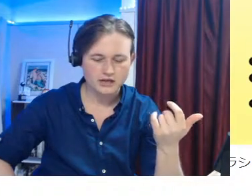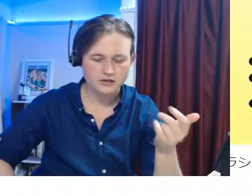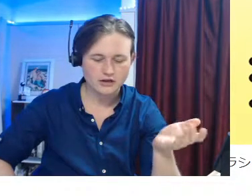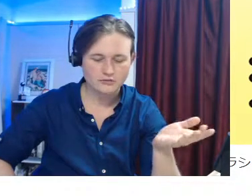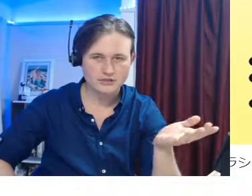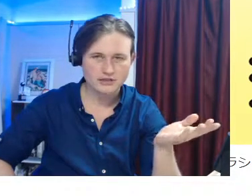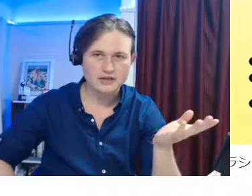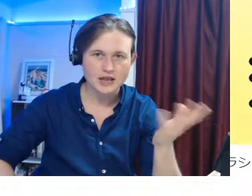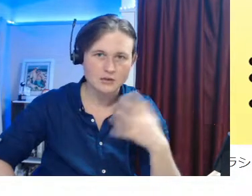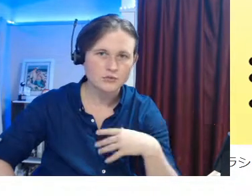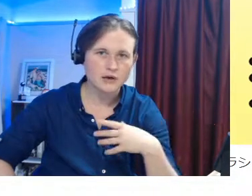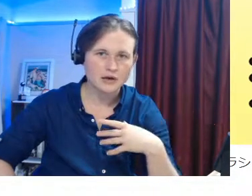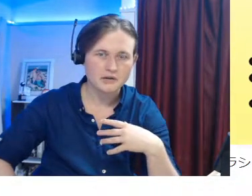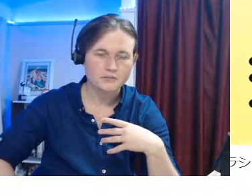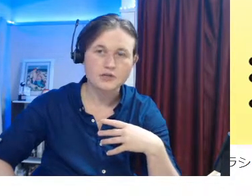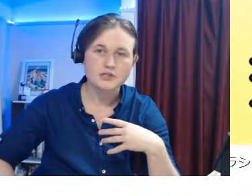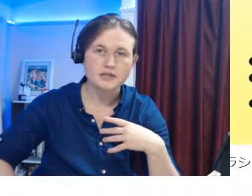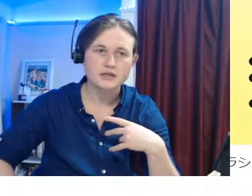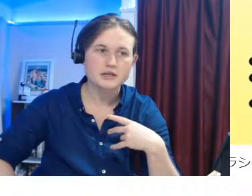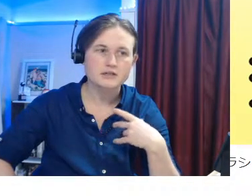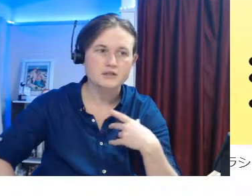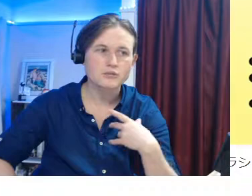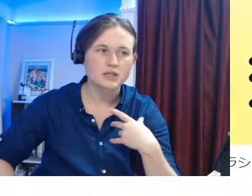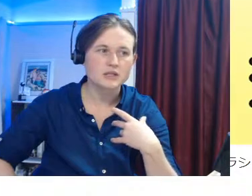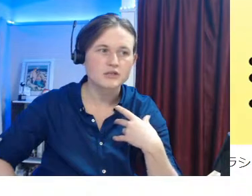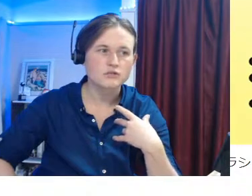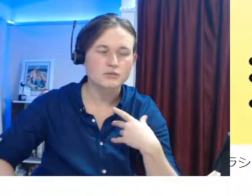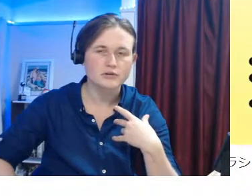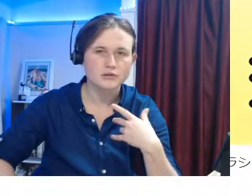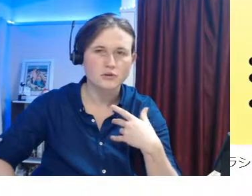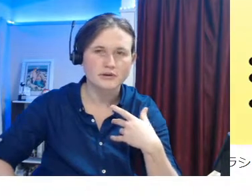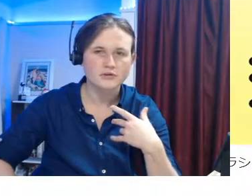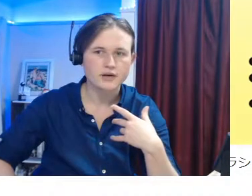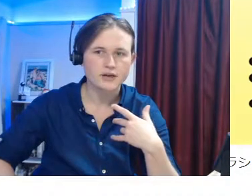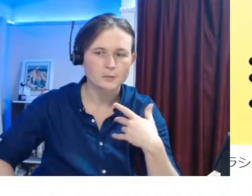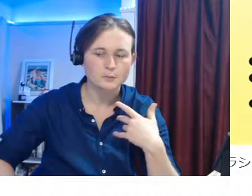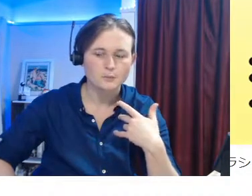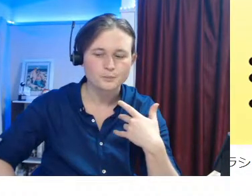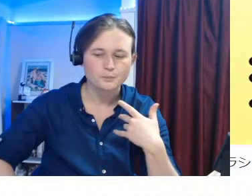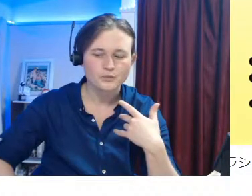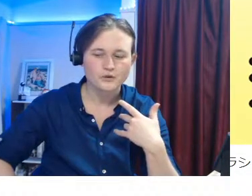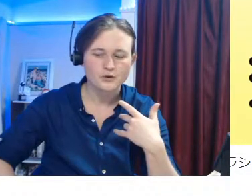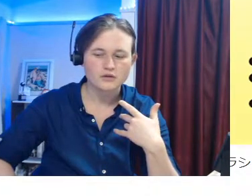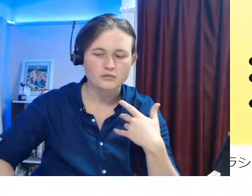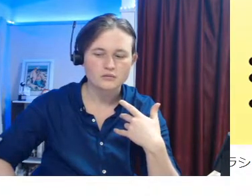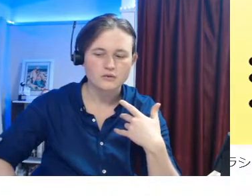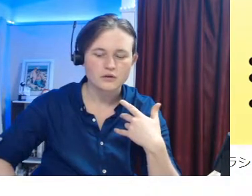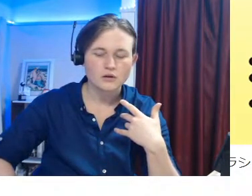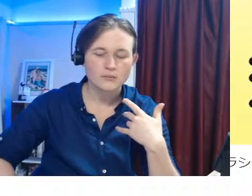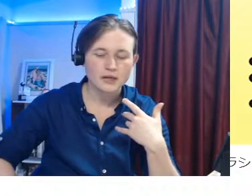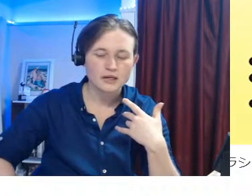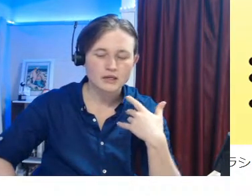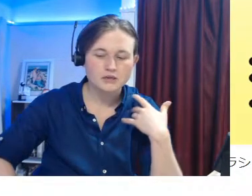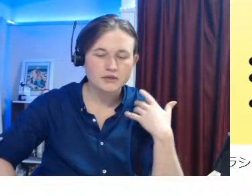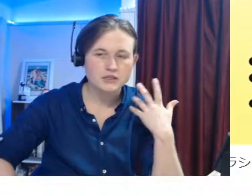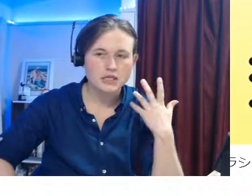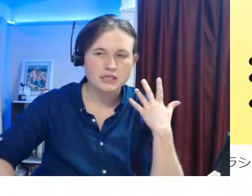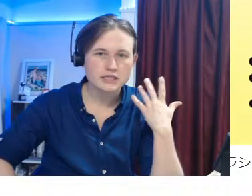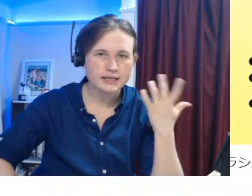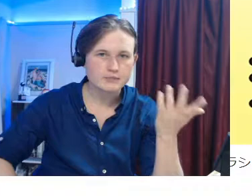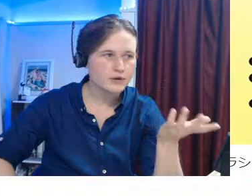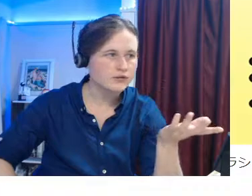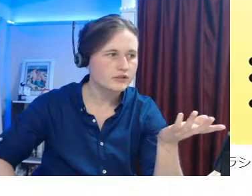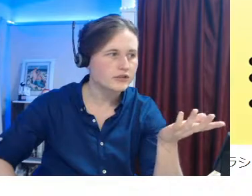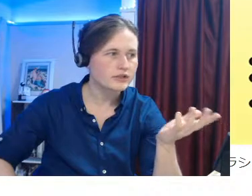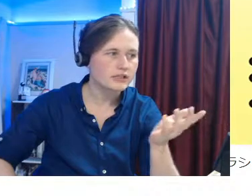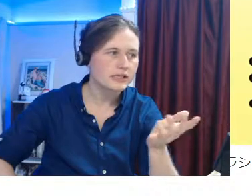outcomes like an able-bodied person he's gonna be like super annoyed right um but if there's like